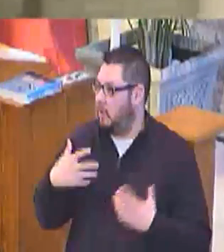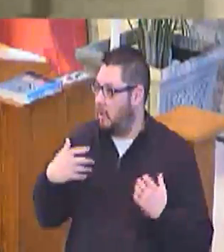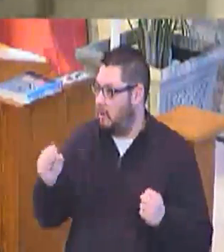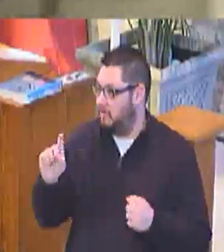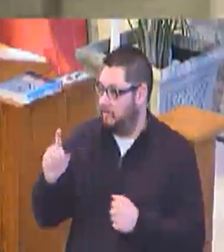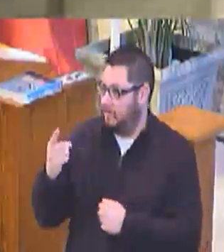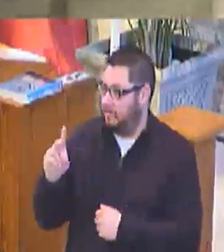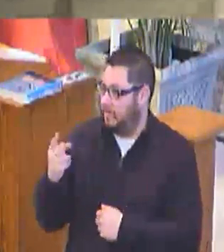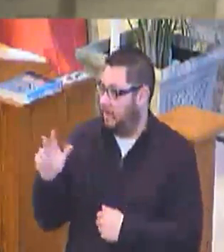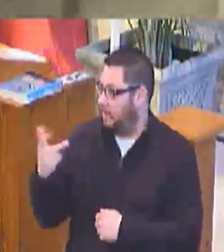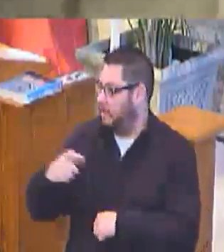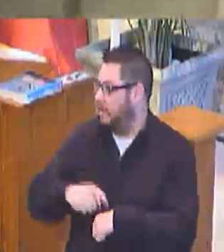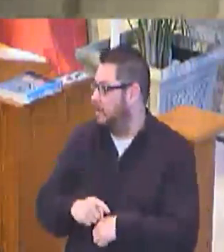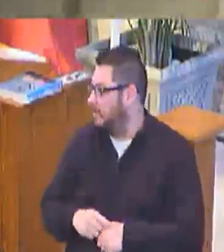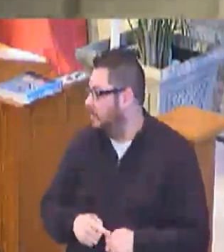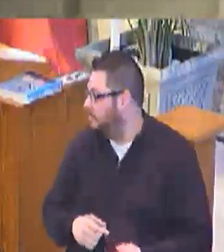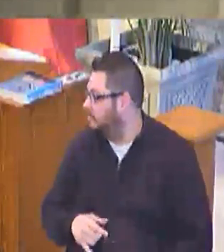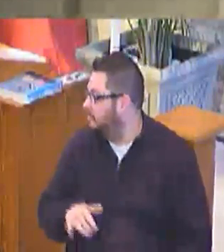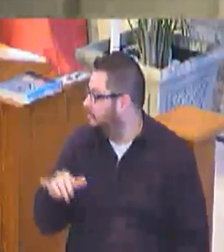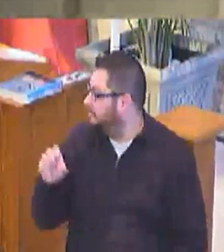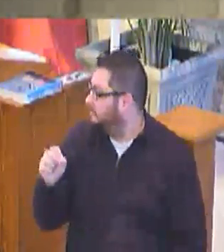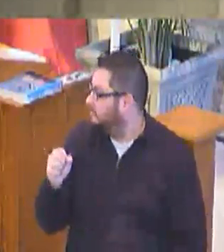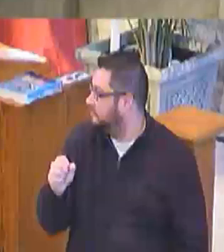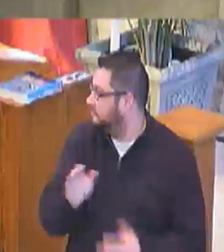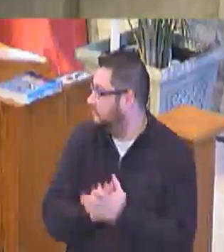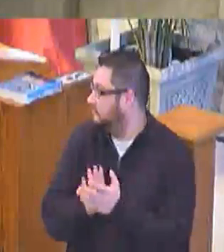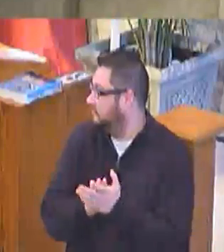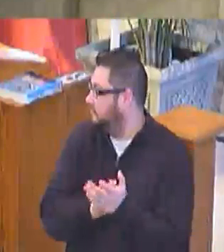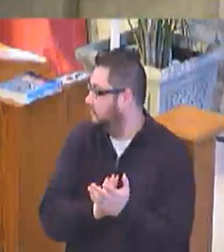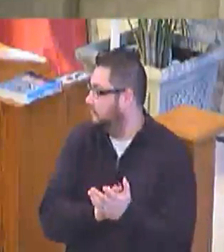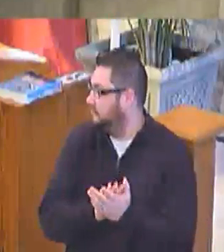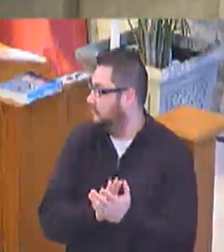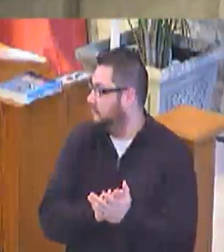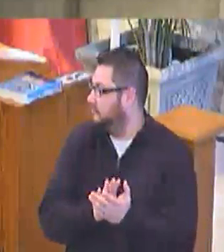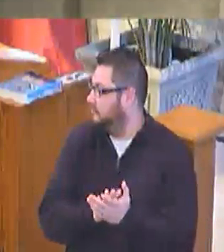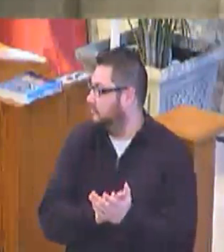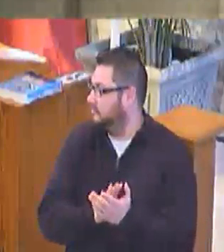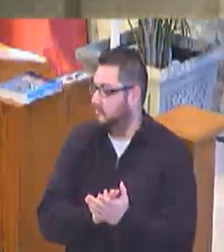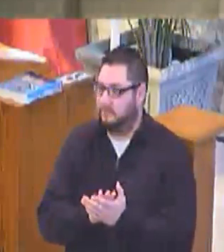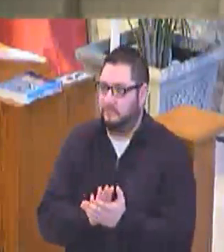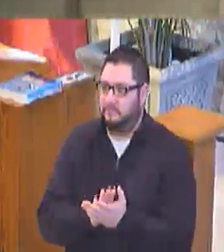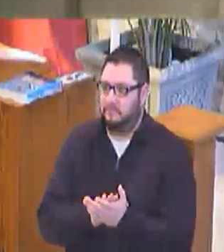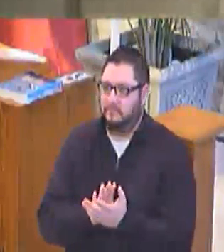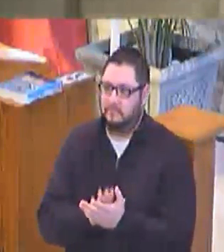third time guests. Yes, courage. Courage. Courage.